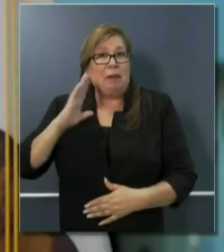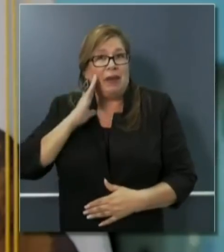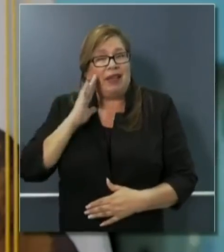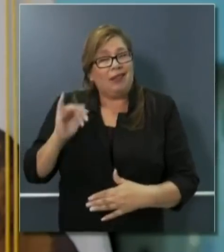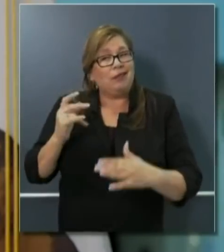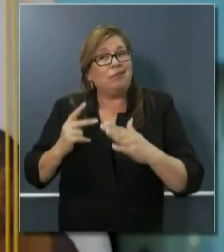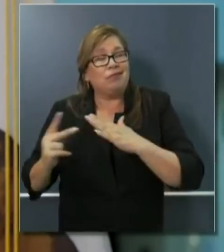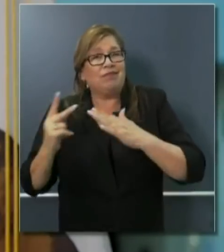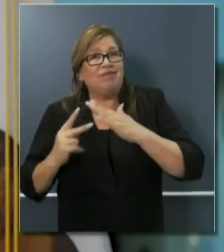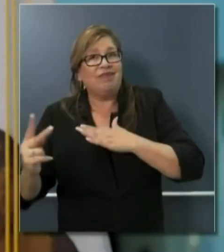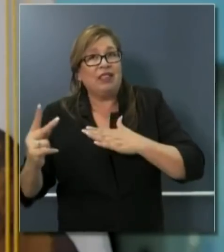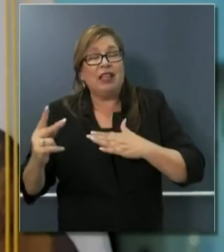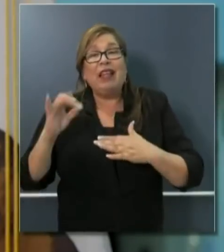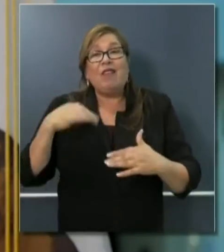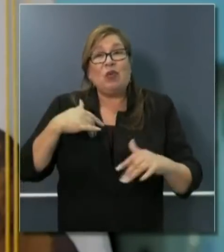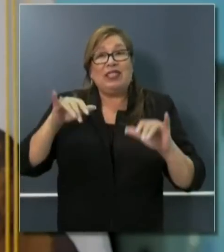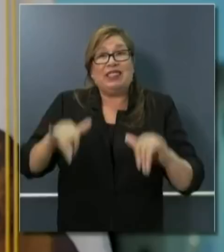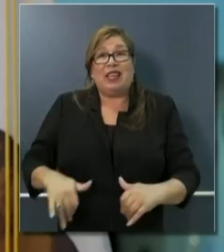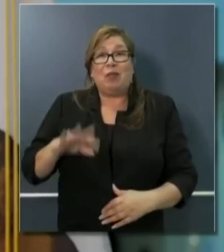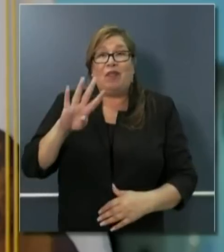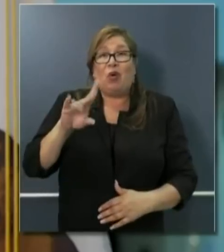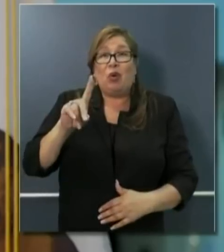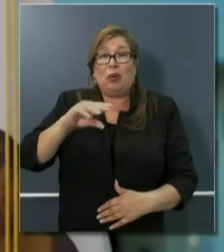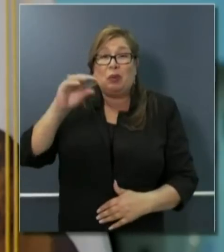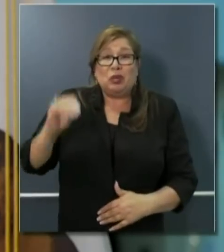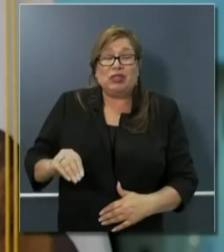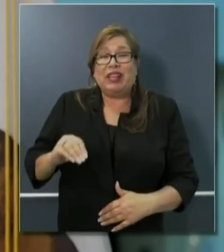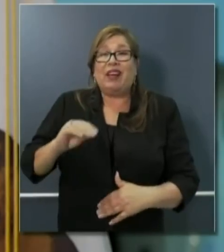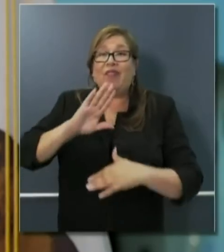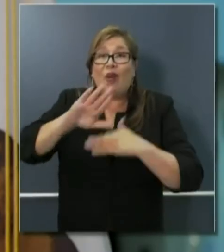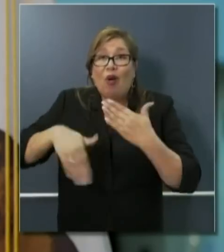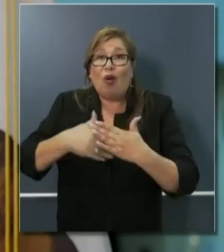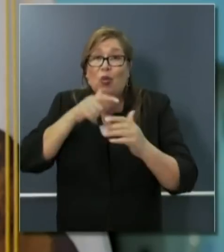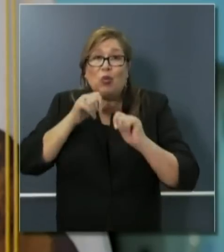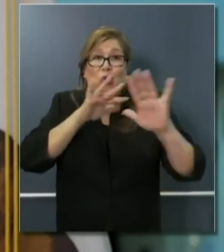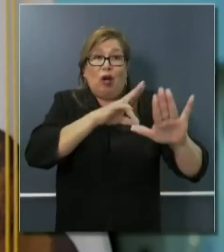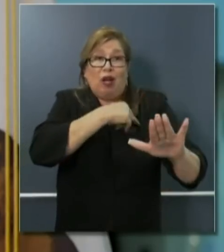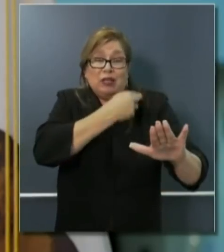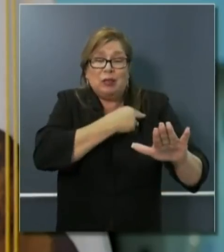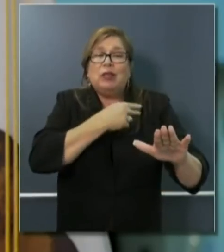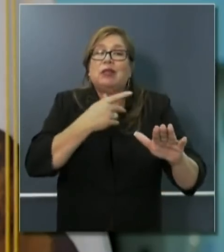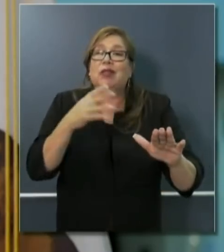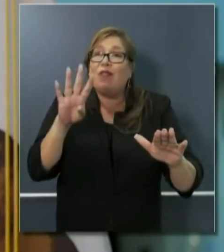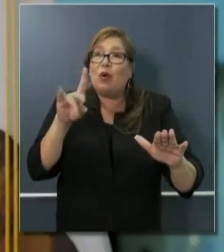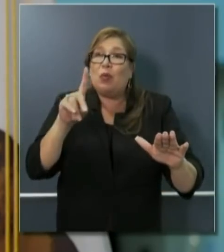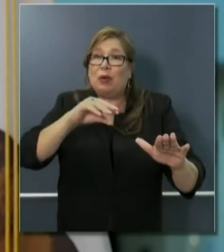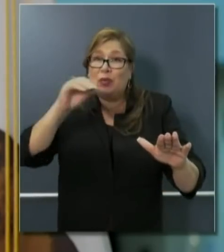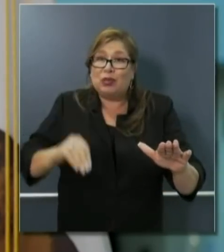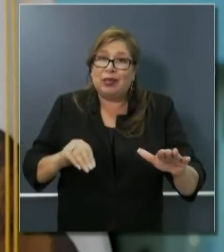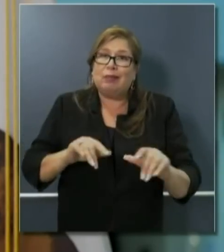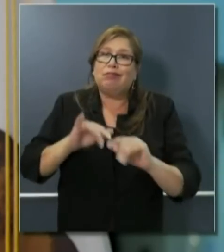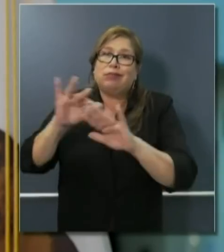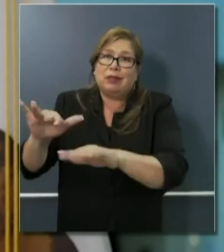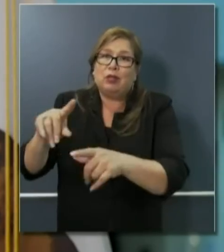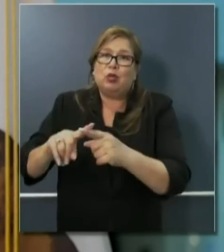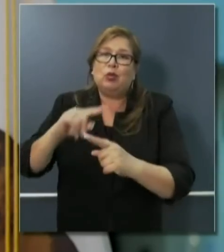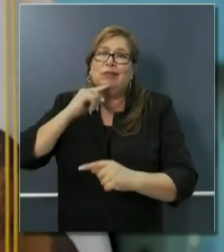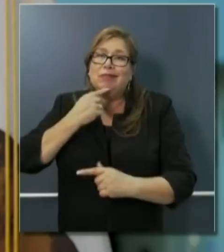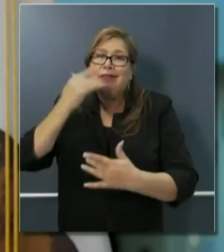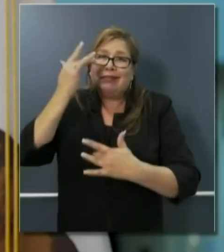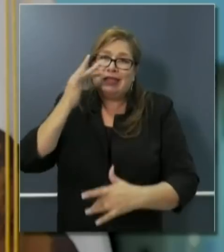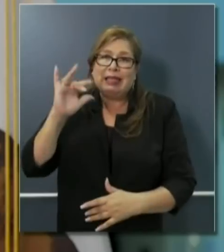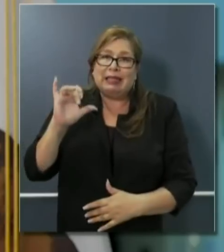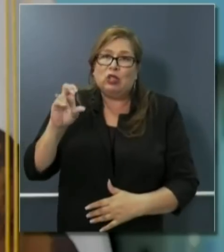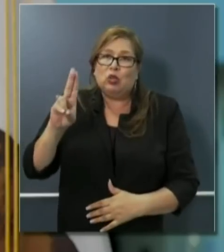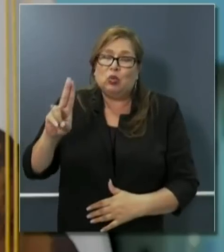of 42% of all hospitalizations requiring ICU. Alexei Kosef, SF